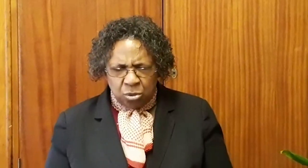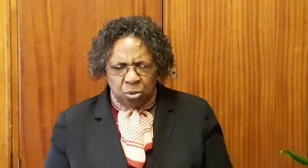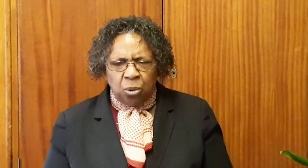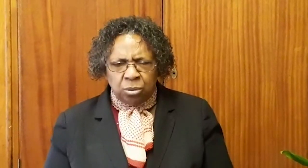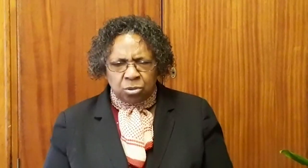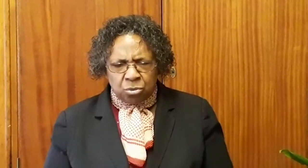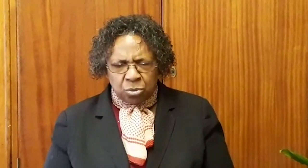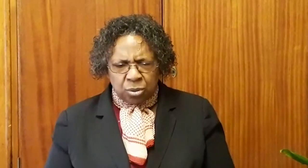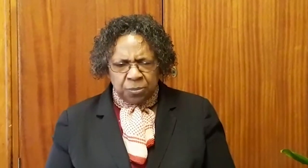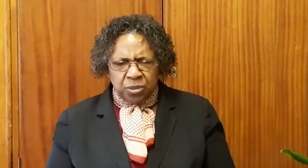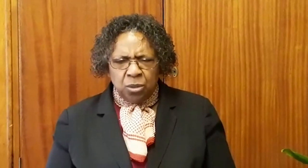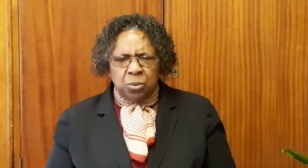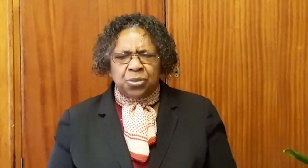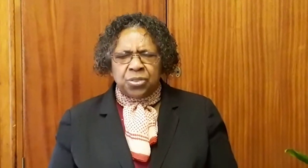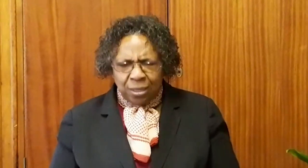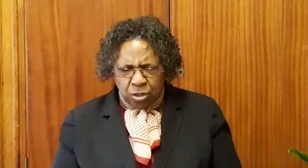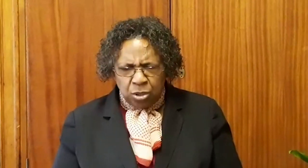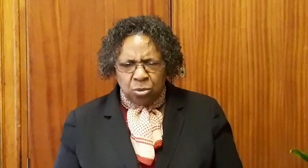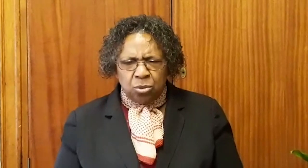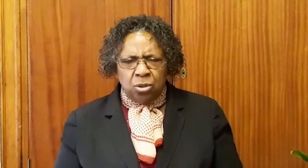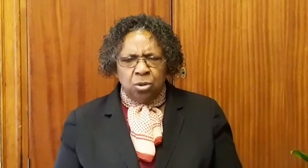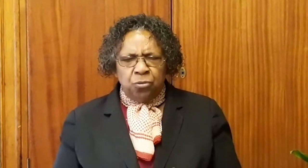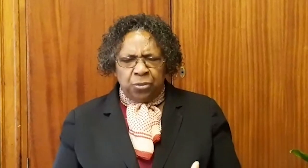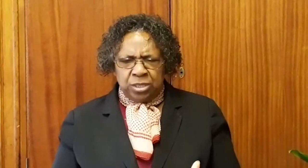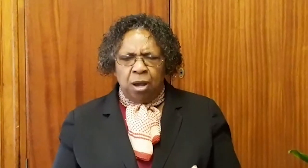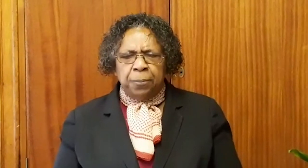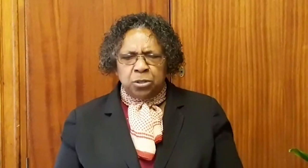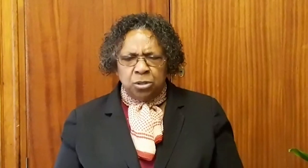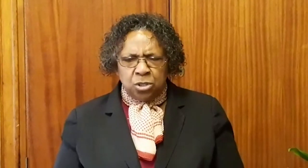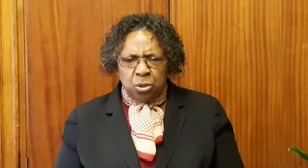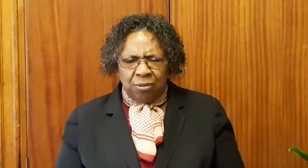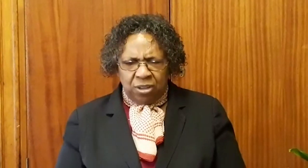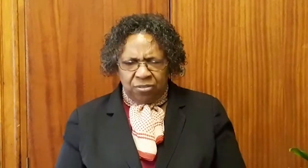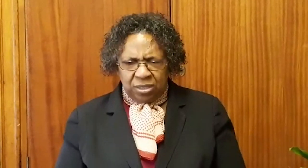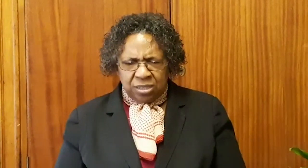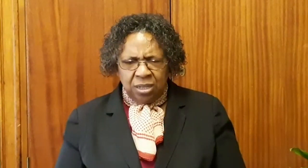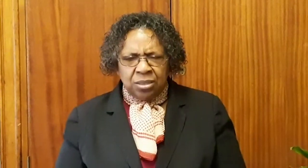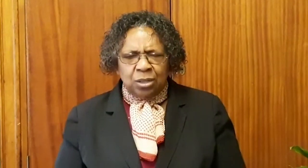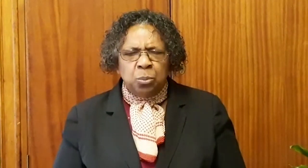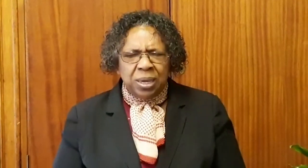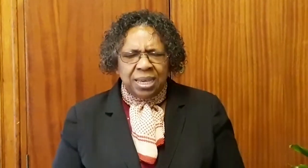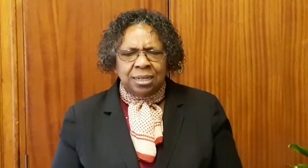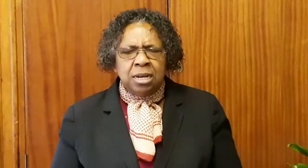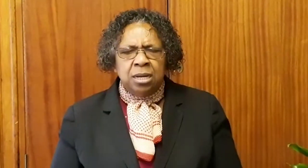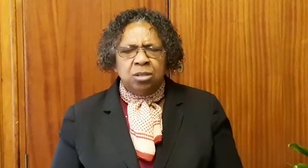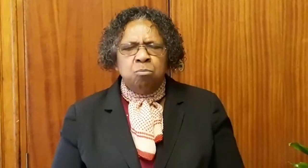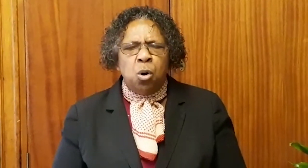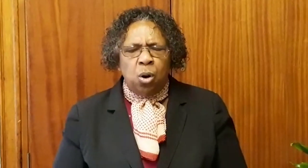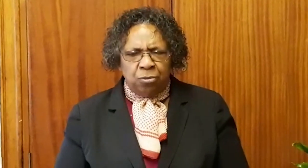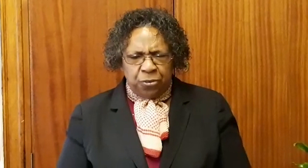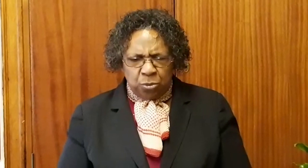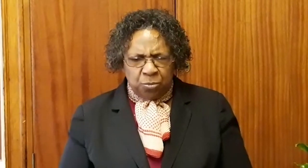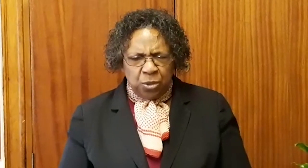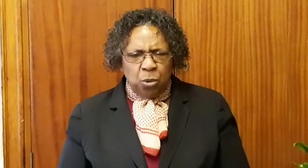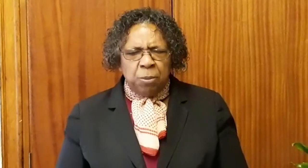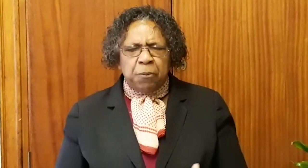us into all truth. We thank you for this opportunity you have given us, that we can learn more